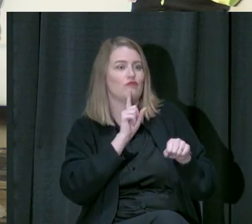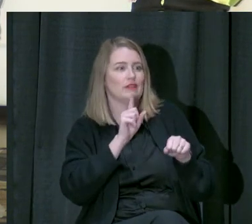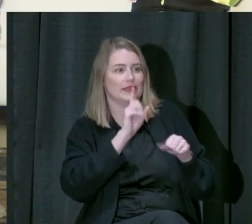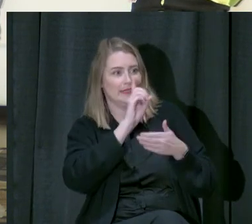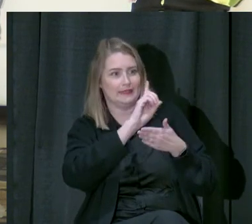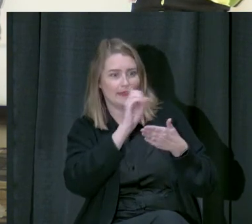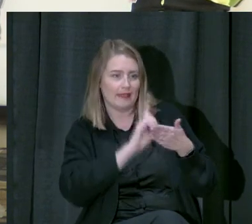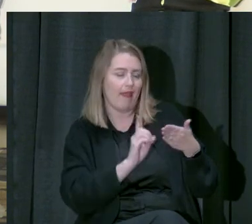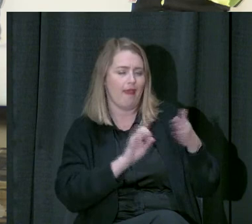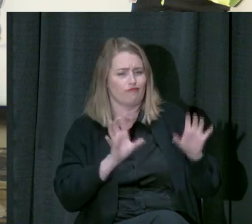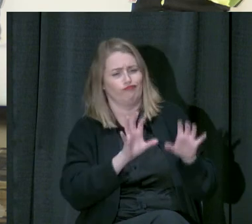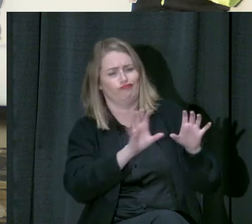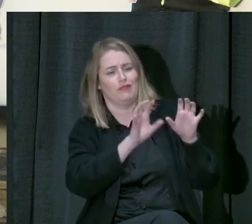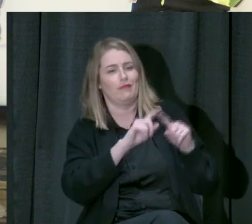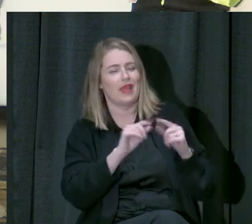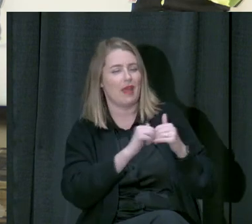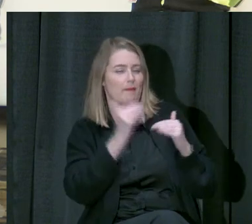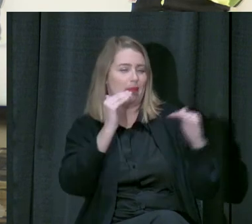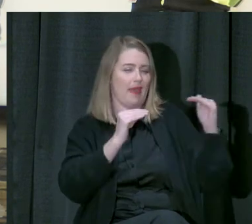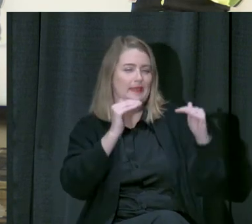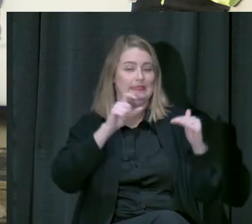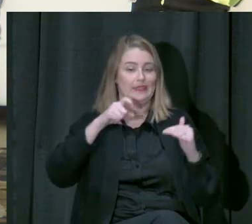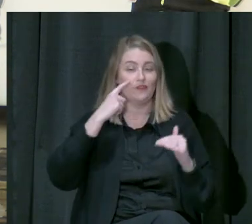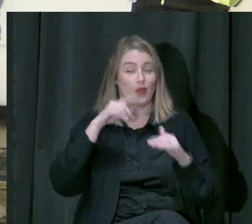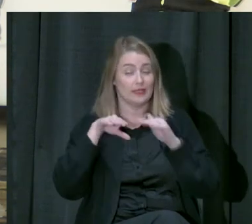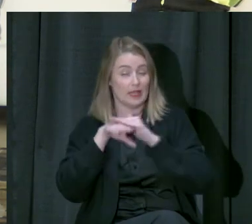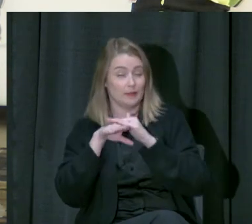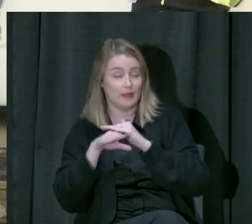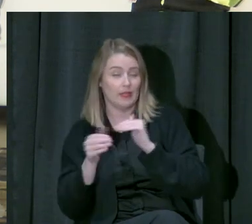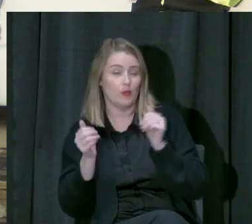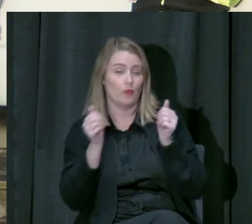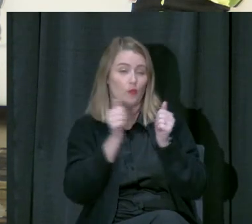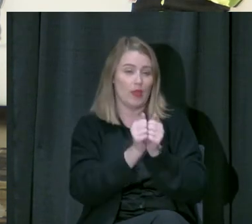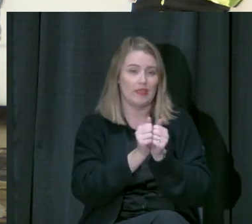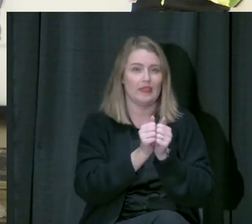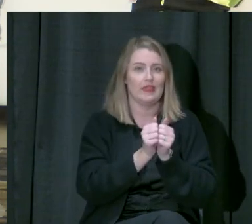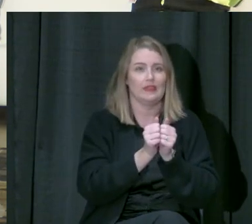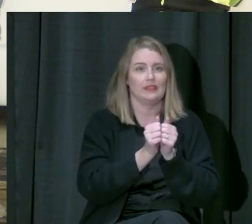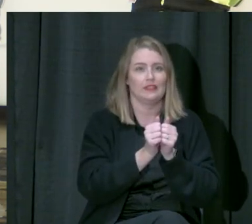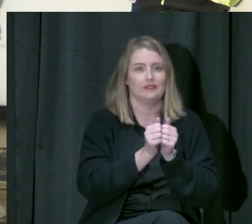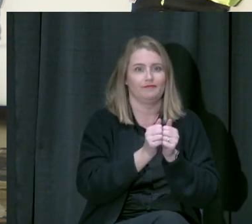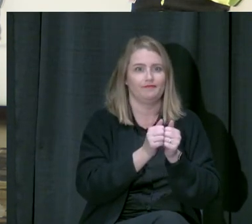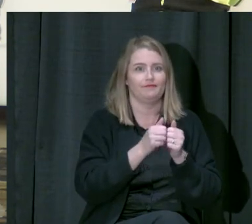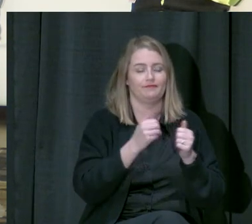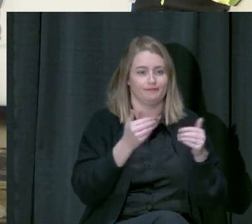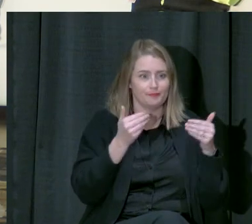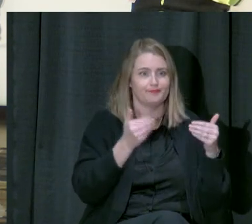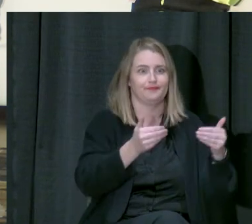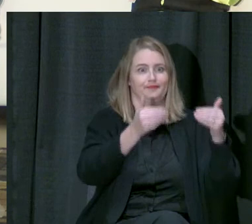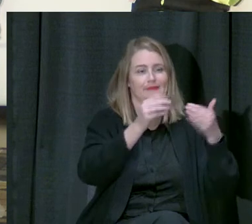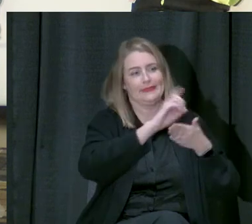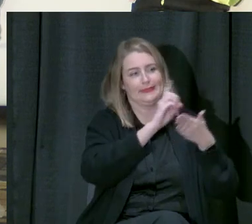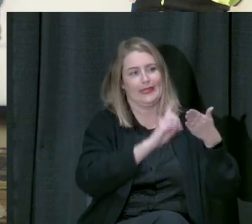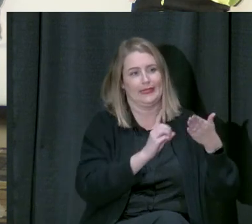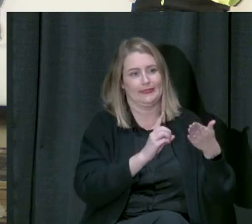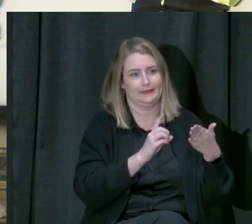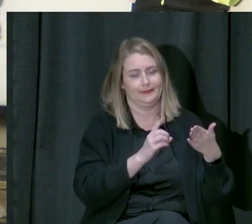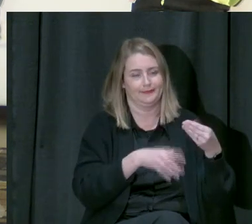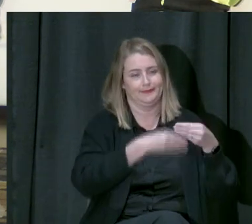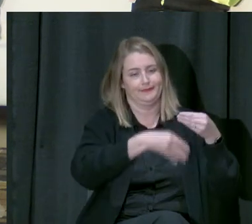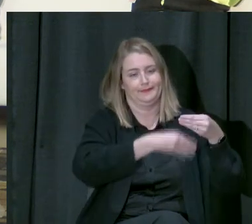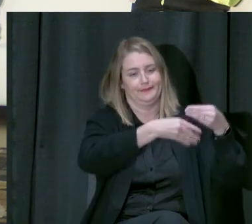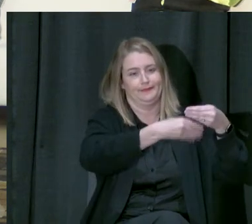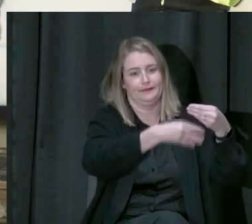forward. But how do you balance the need for accessibility with the pushing design forward? Yeah, I